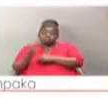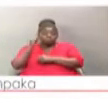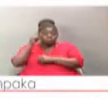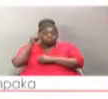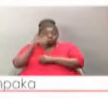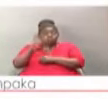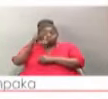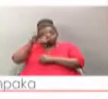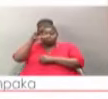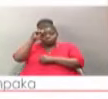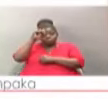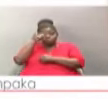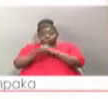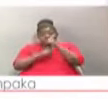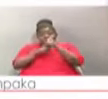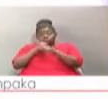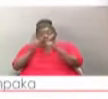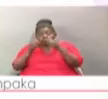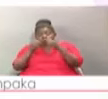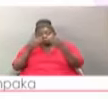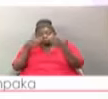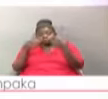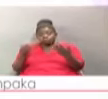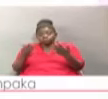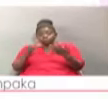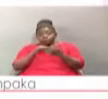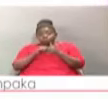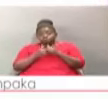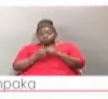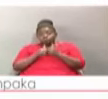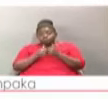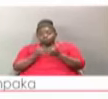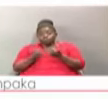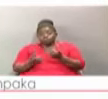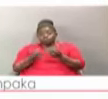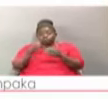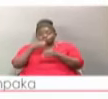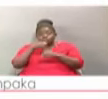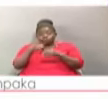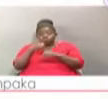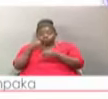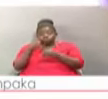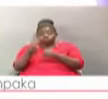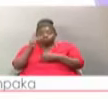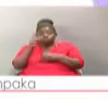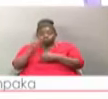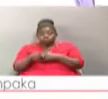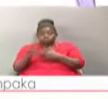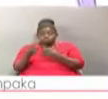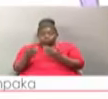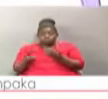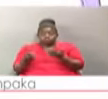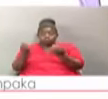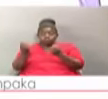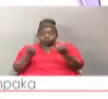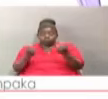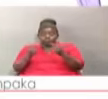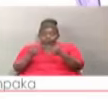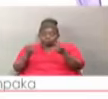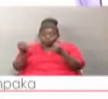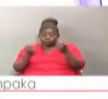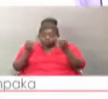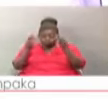more of a learning year. We've had very many challenges in terms of when it comes like with the car, and also as a